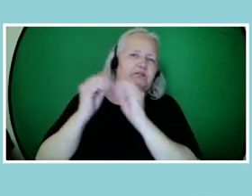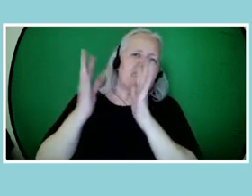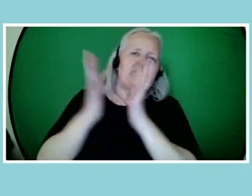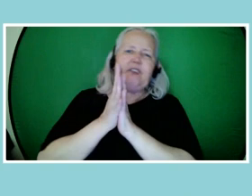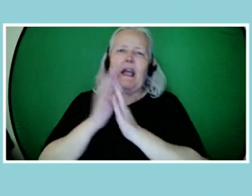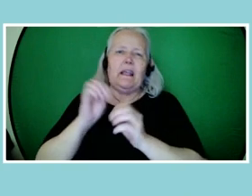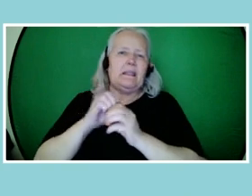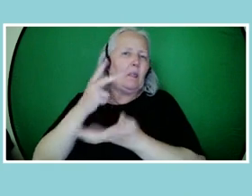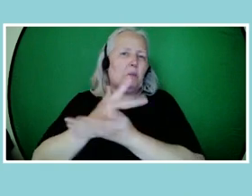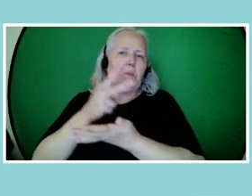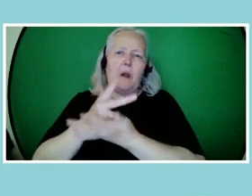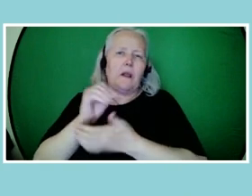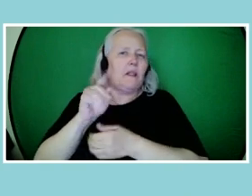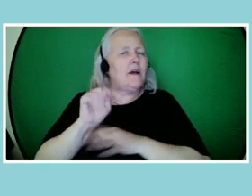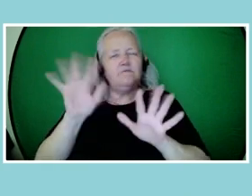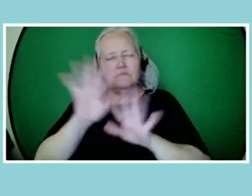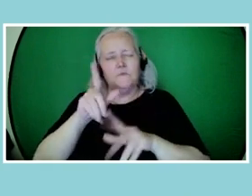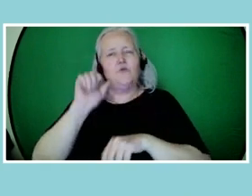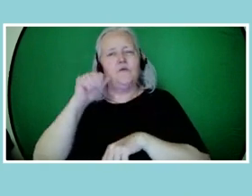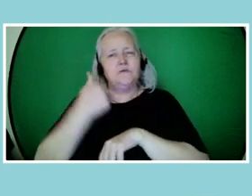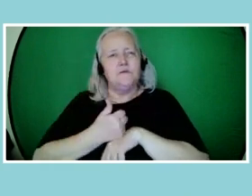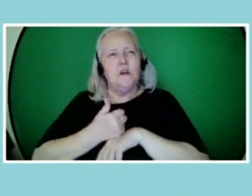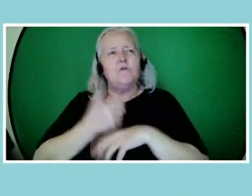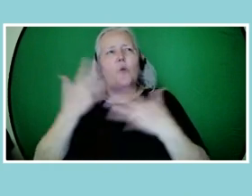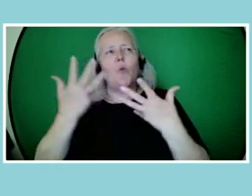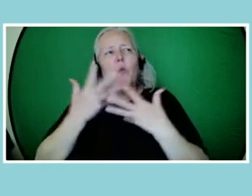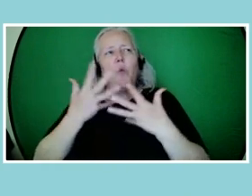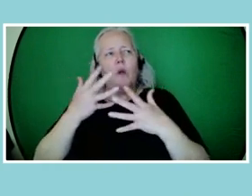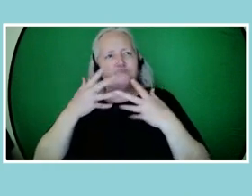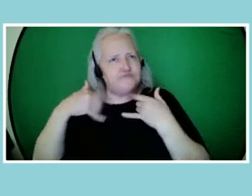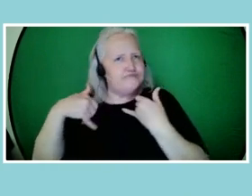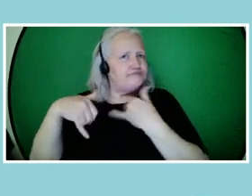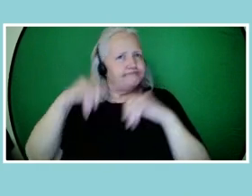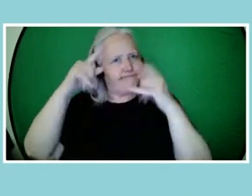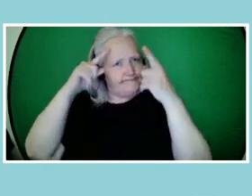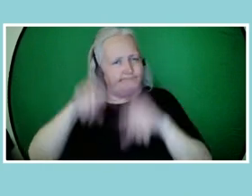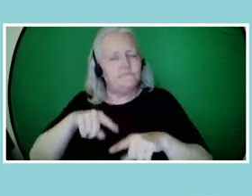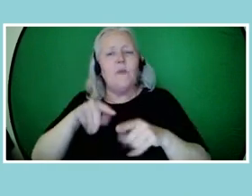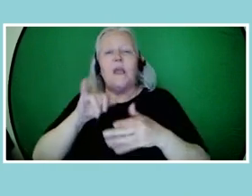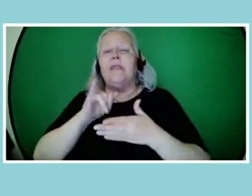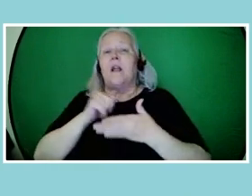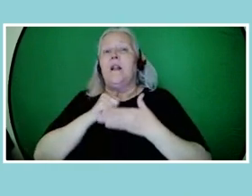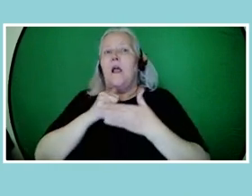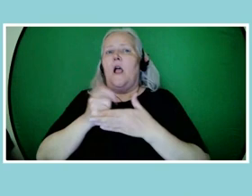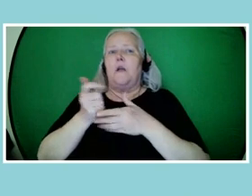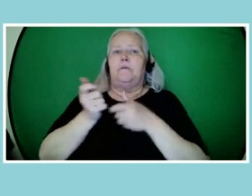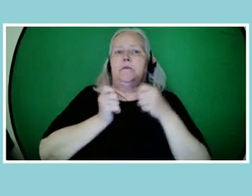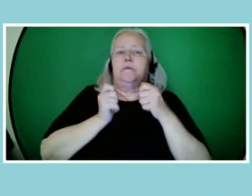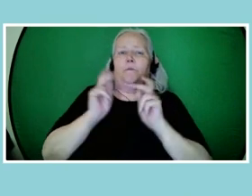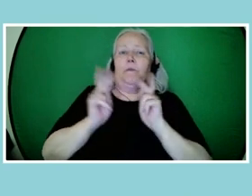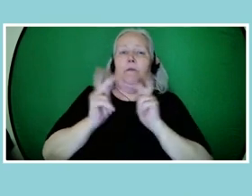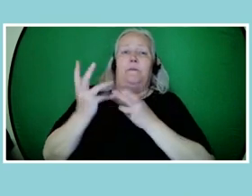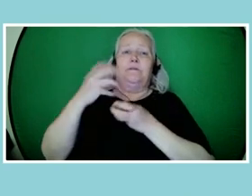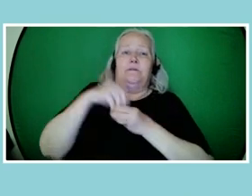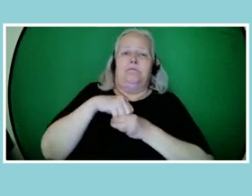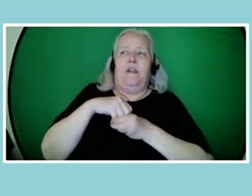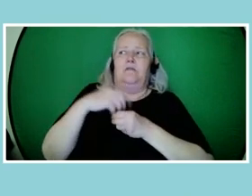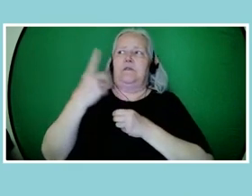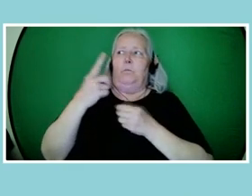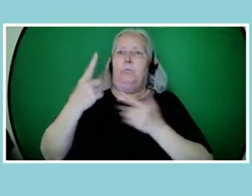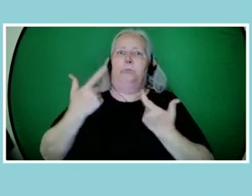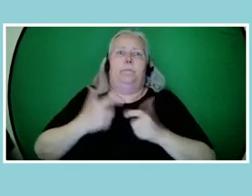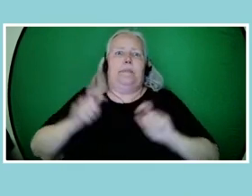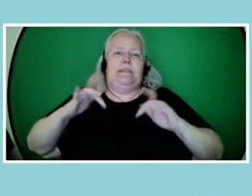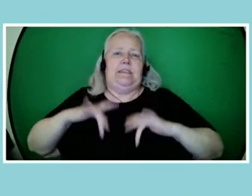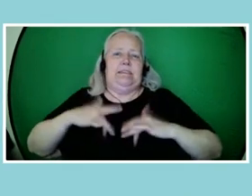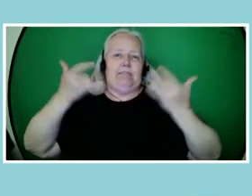the established norms is a technique of bringing people into something that's larger than themselves.